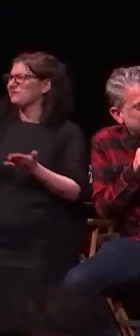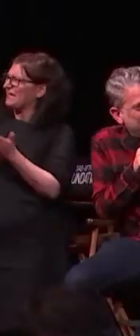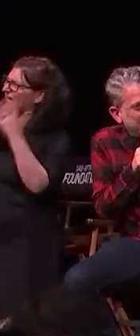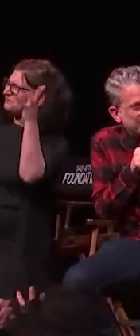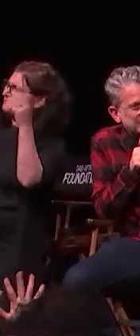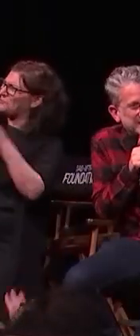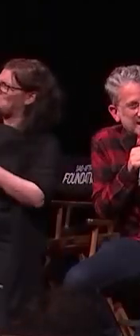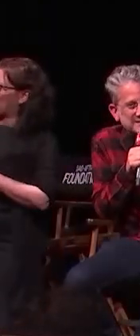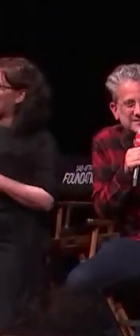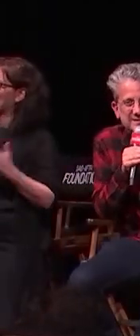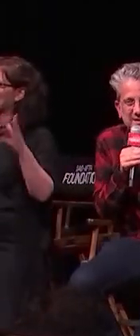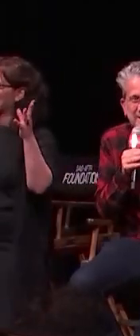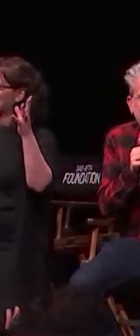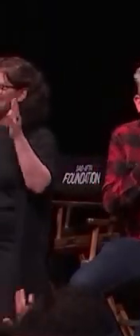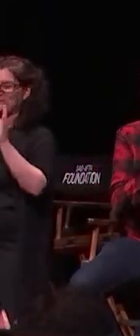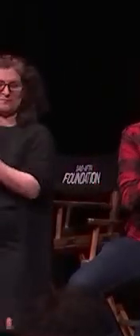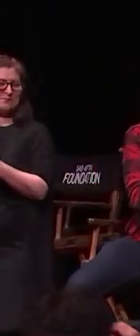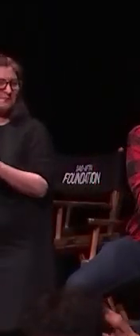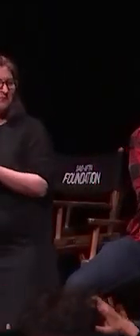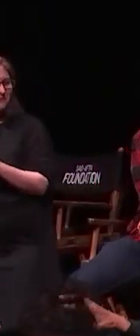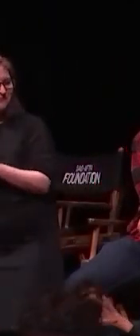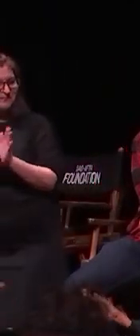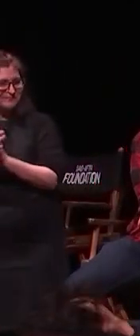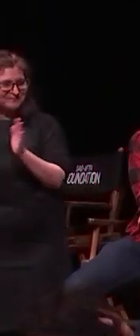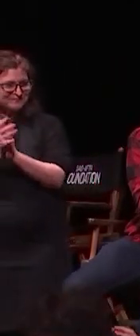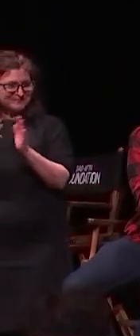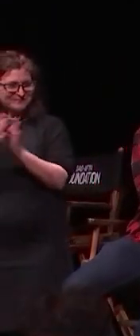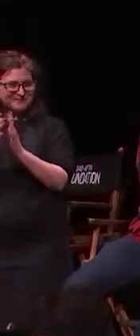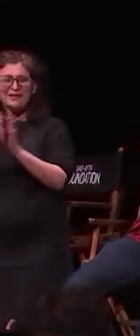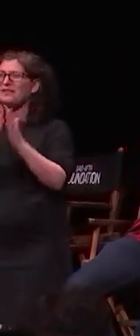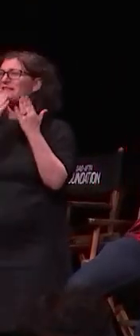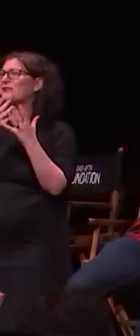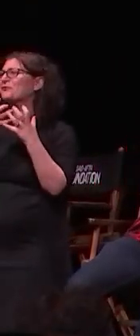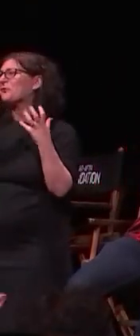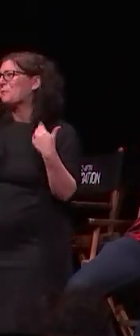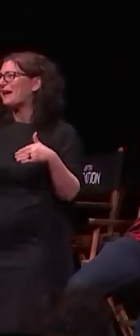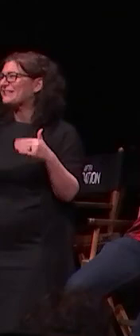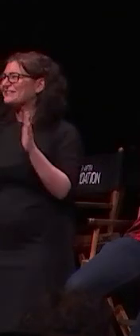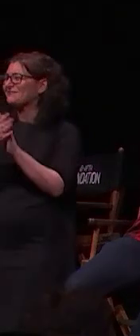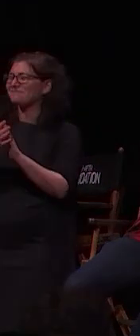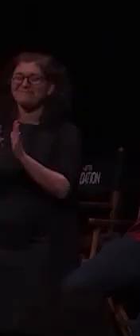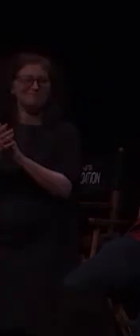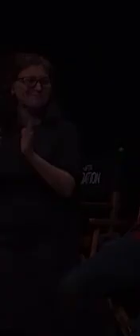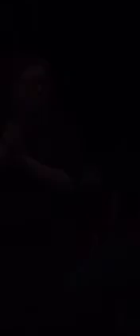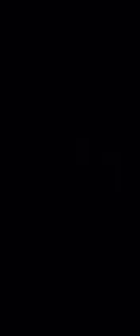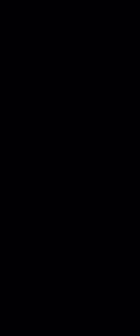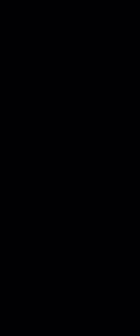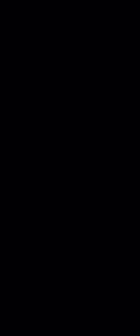applause for these guys. Thank you so much. Thanks. Congratulations, everyone.